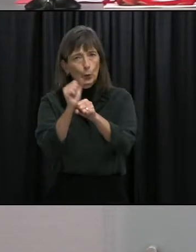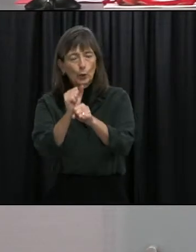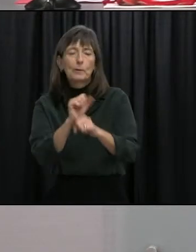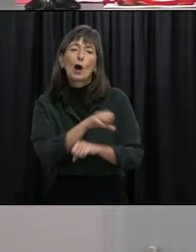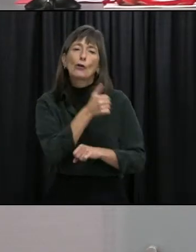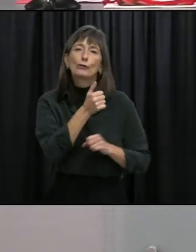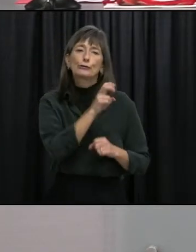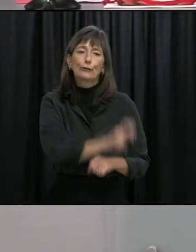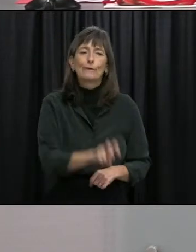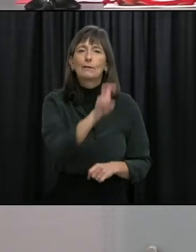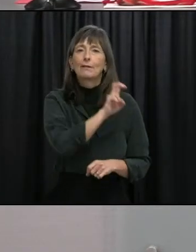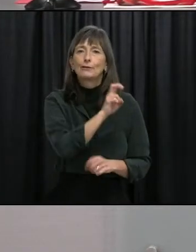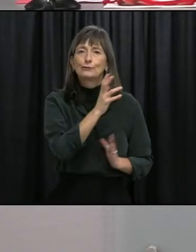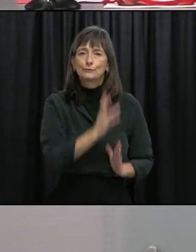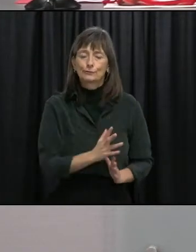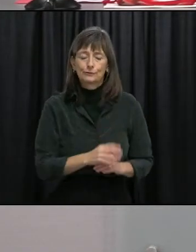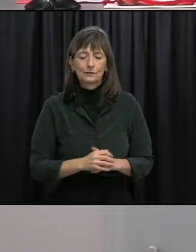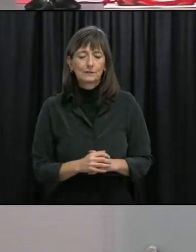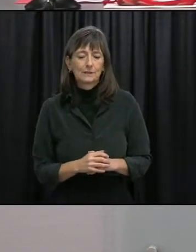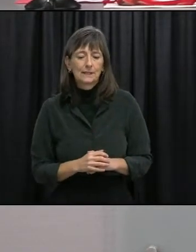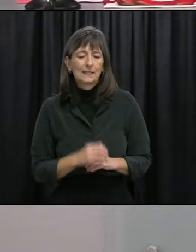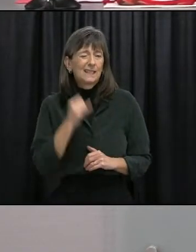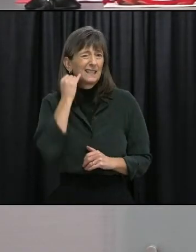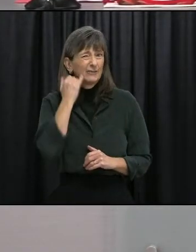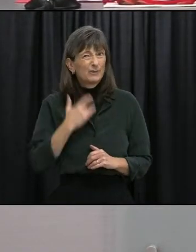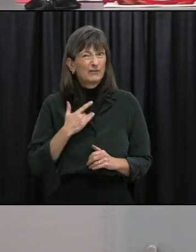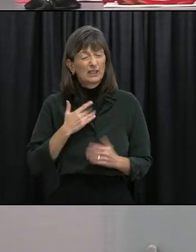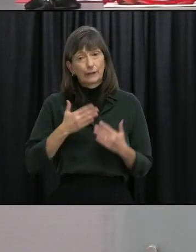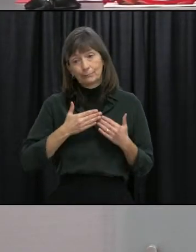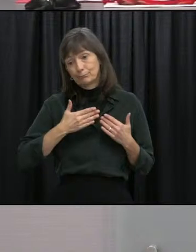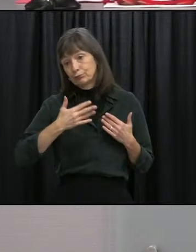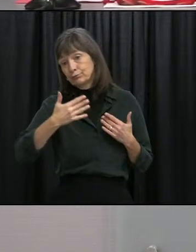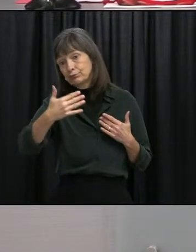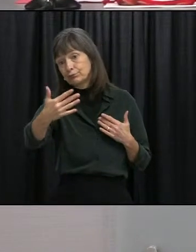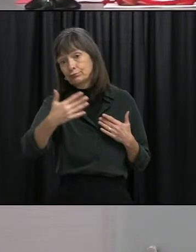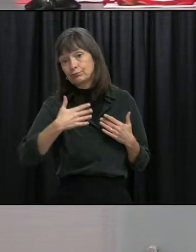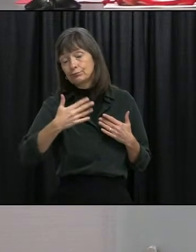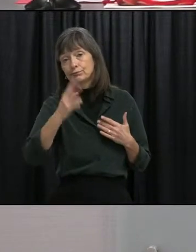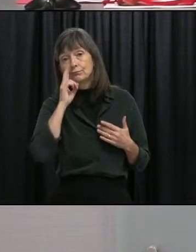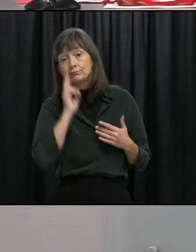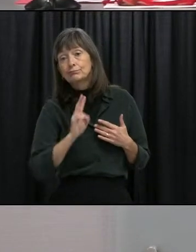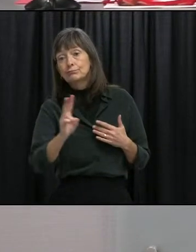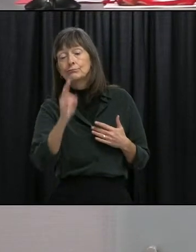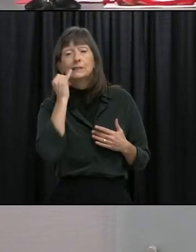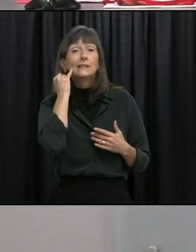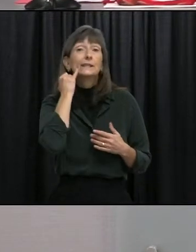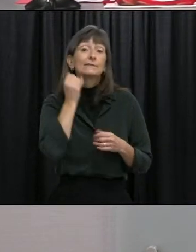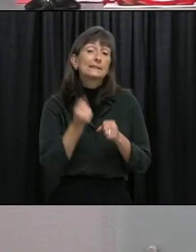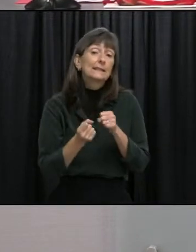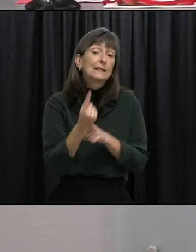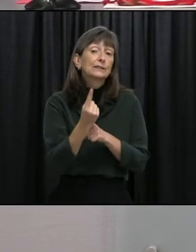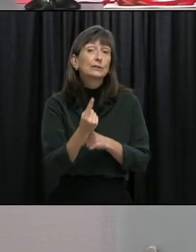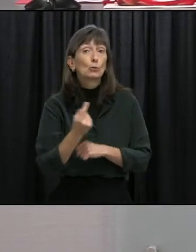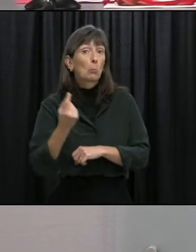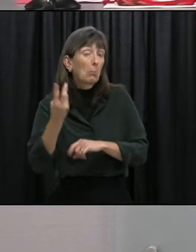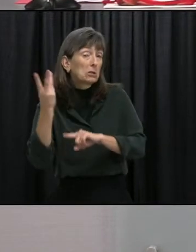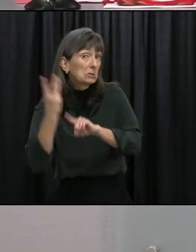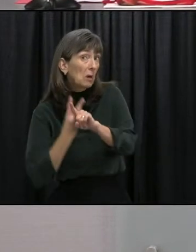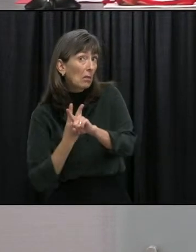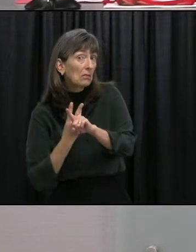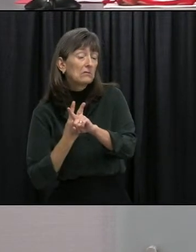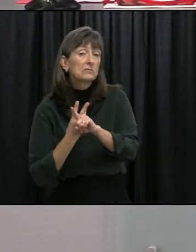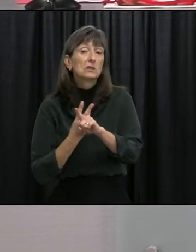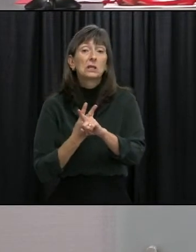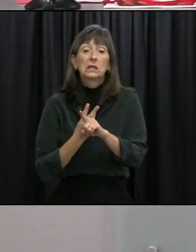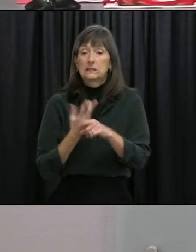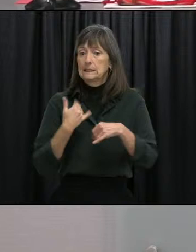If we take a long-term view of this, if in a year's time or if in 6 months' time, all of these measures